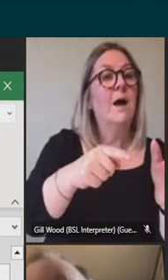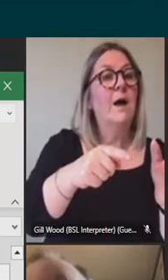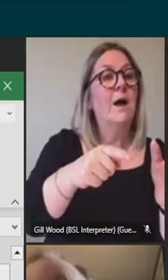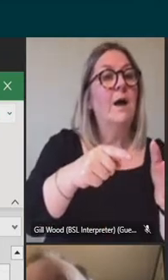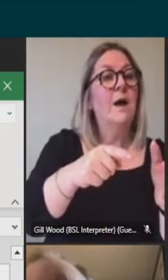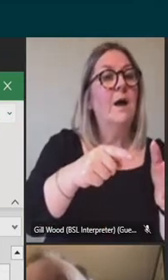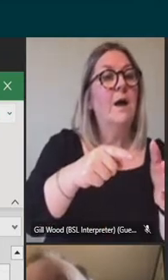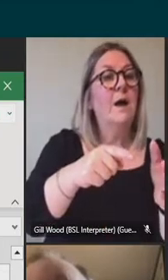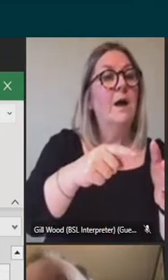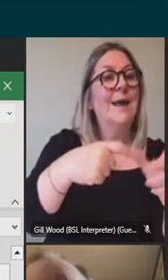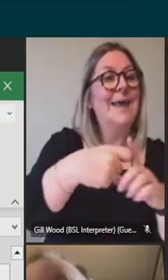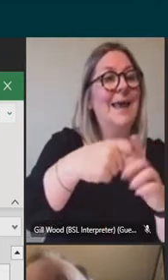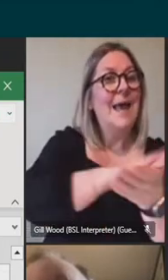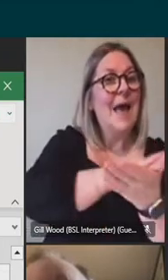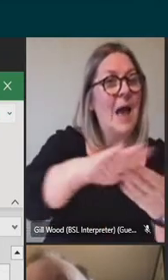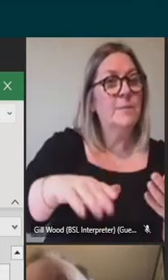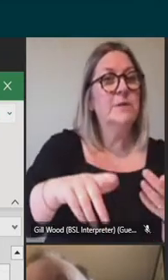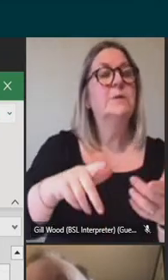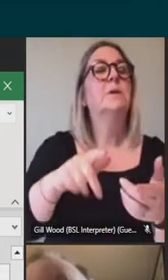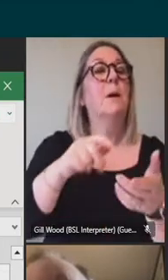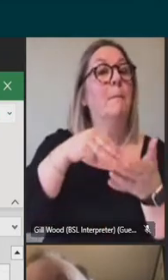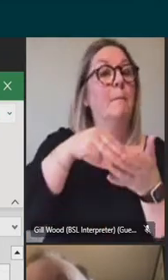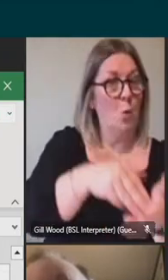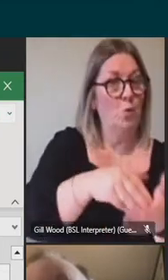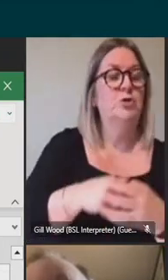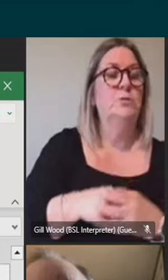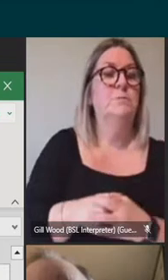it's okay. Sorry. Motion, please. Yeah. Motion.